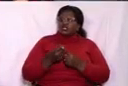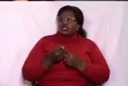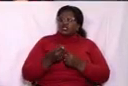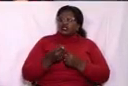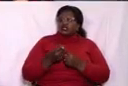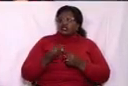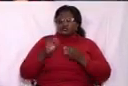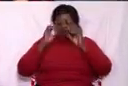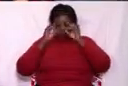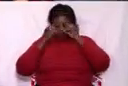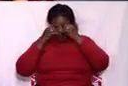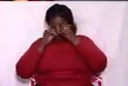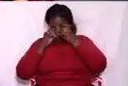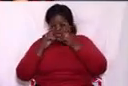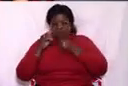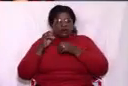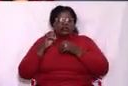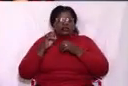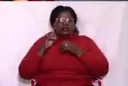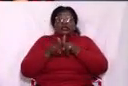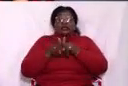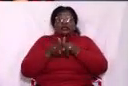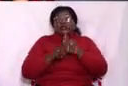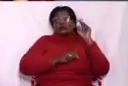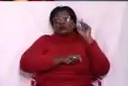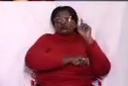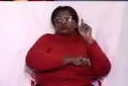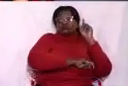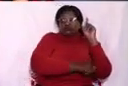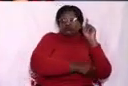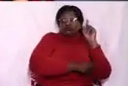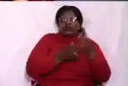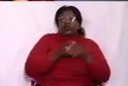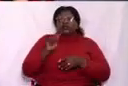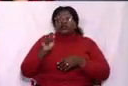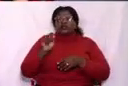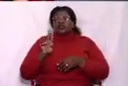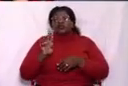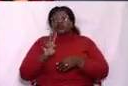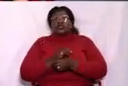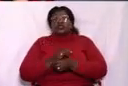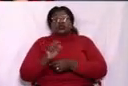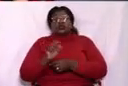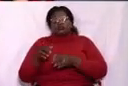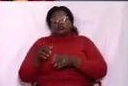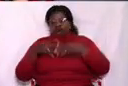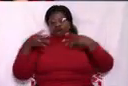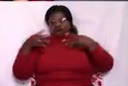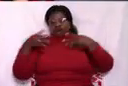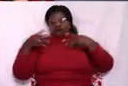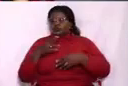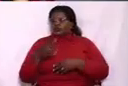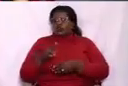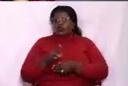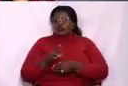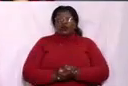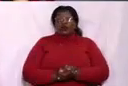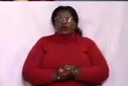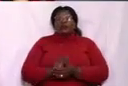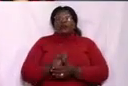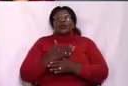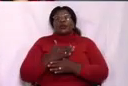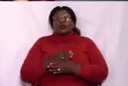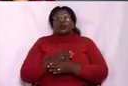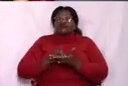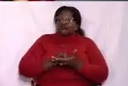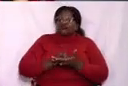mediums like the radio and television and billboards and newspapers, obviously because of the price.